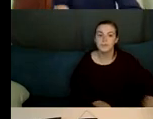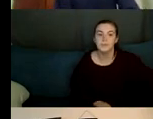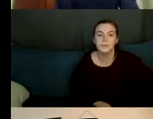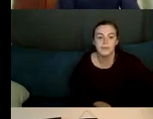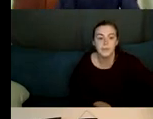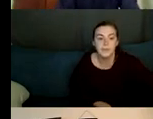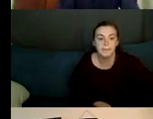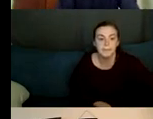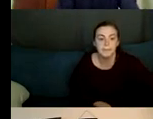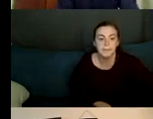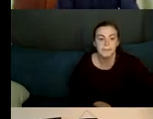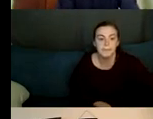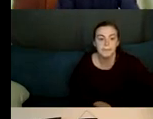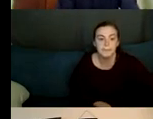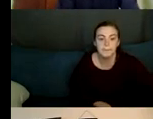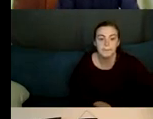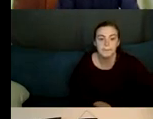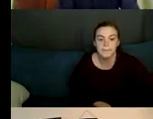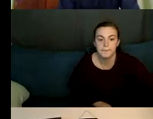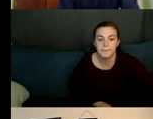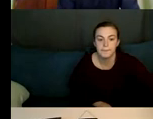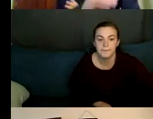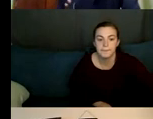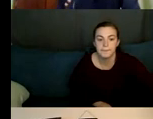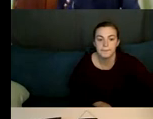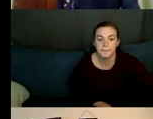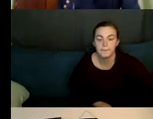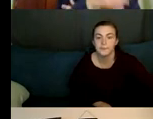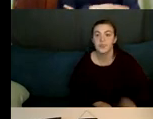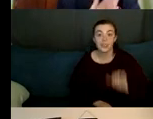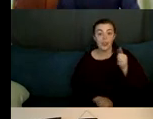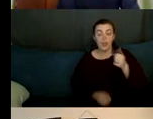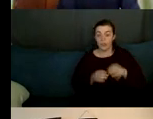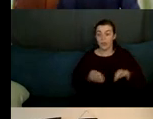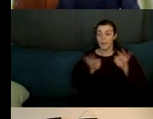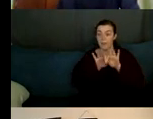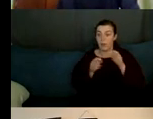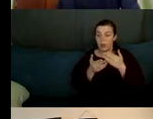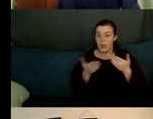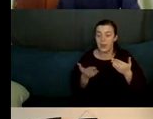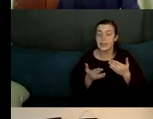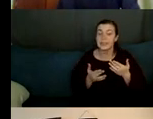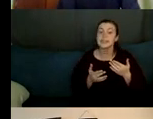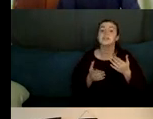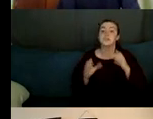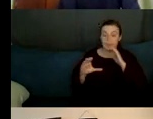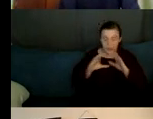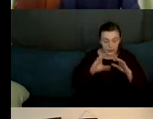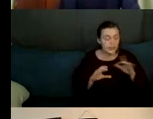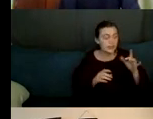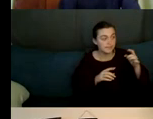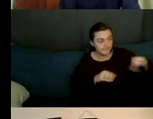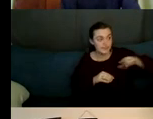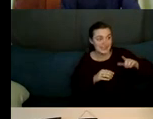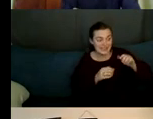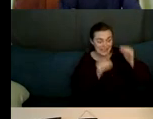emergency per se. One other really important thing as you start communicating things to your teachers, make sure that